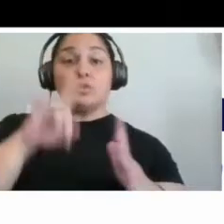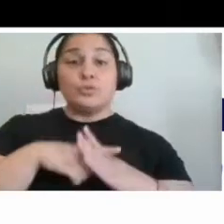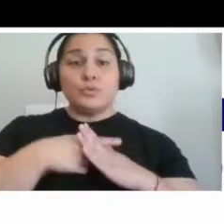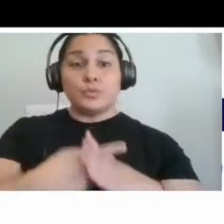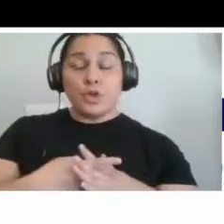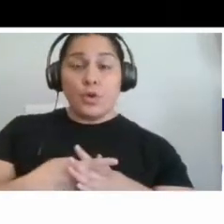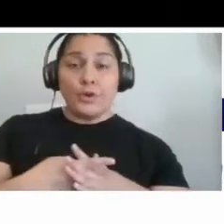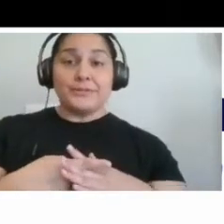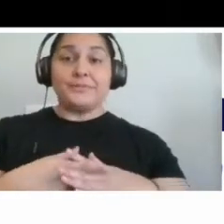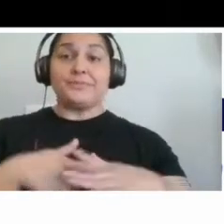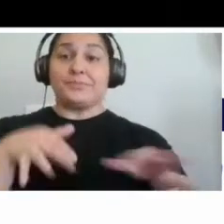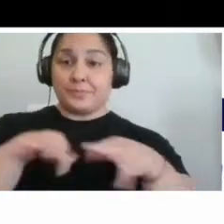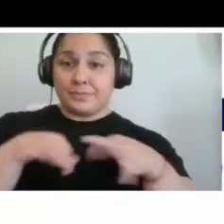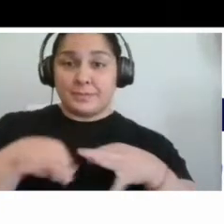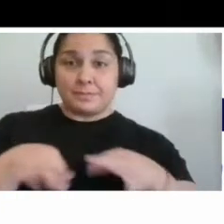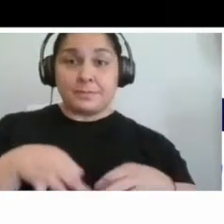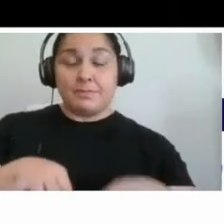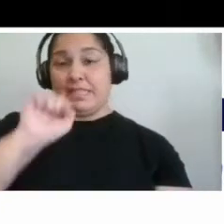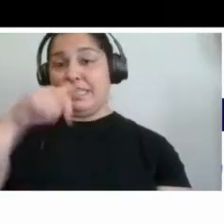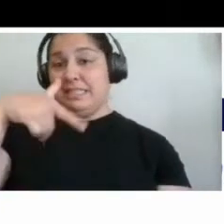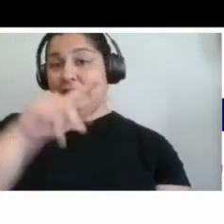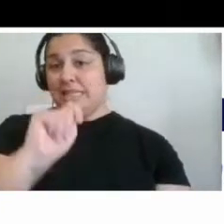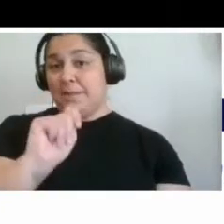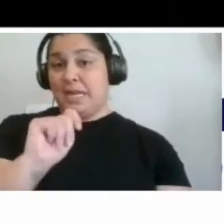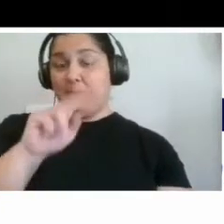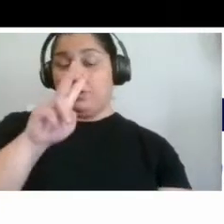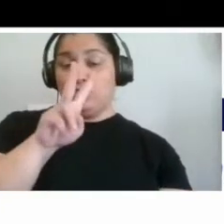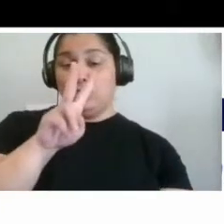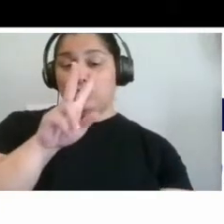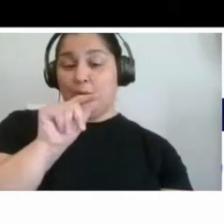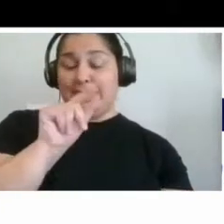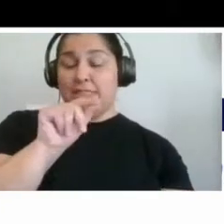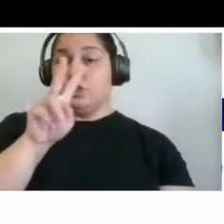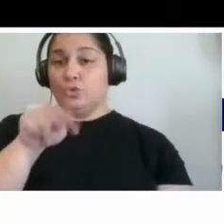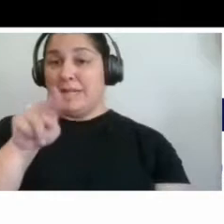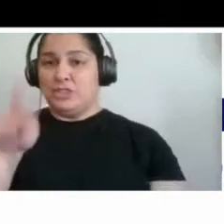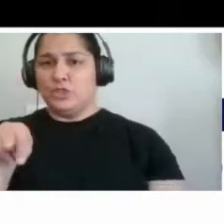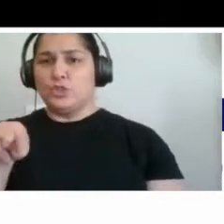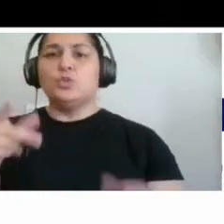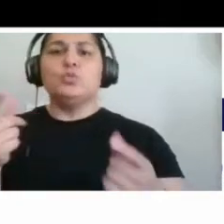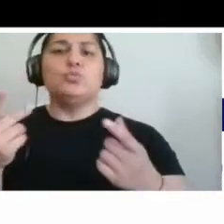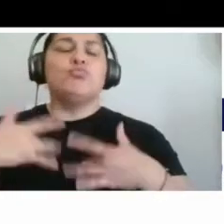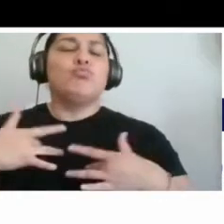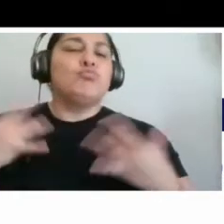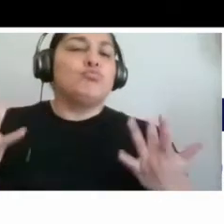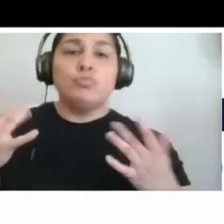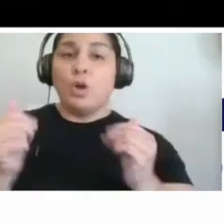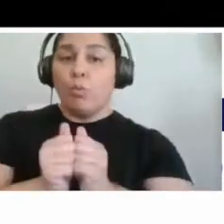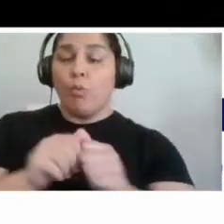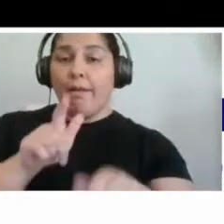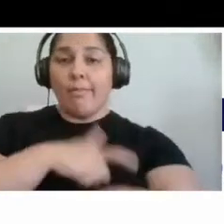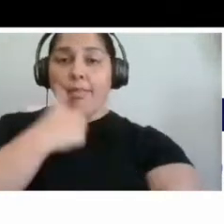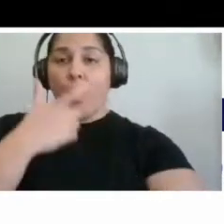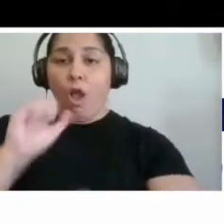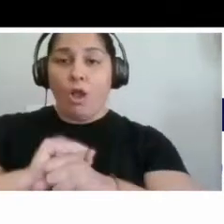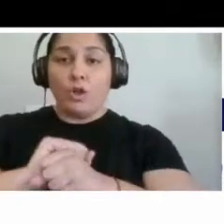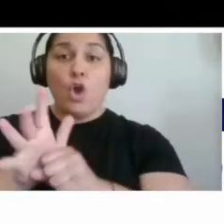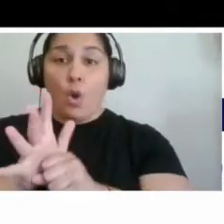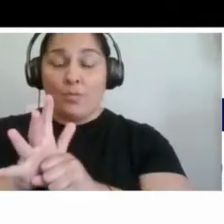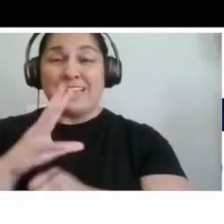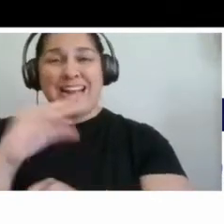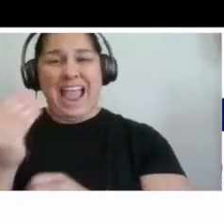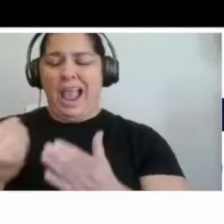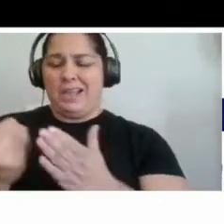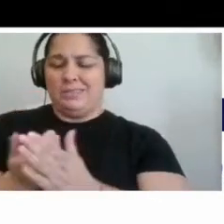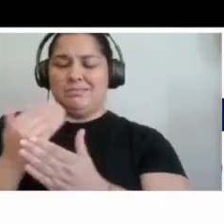In September 2022 with long COVID, and in particular, some recent results on long COVID in people